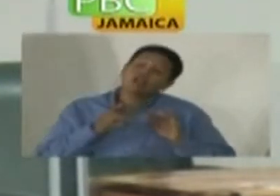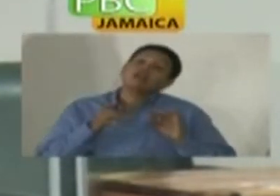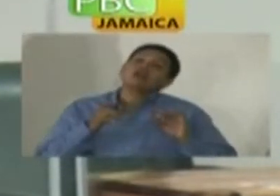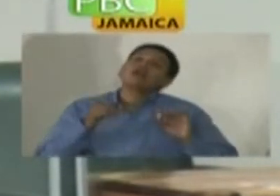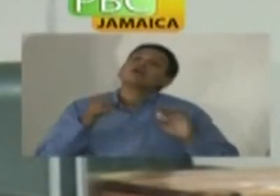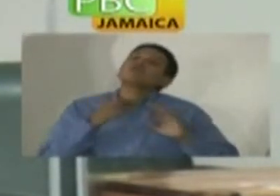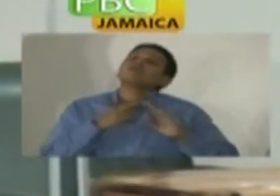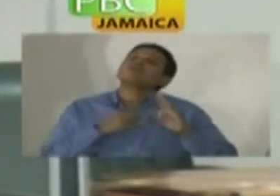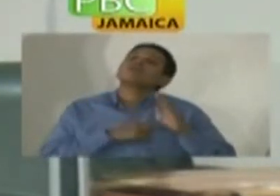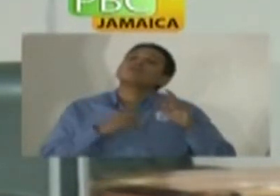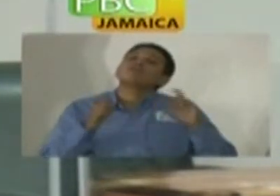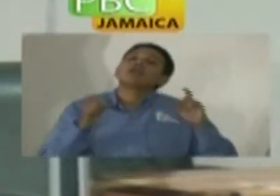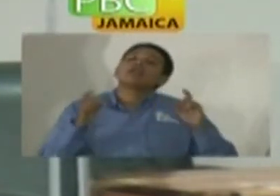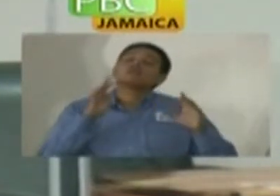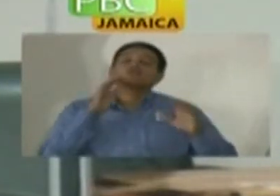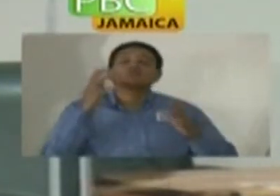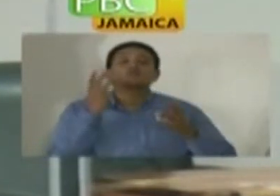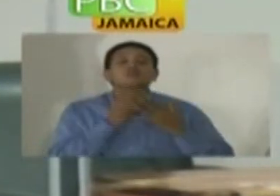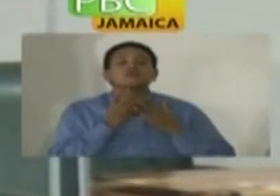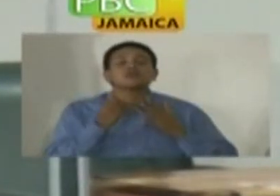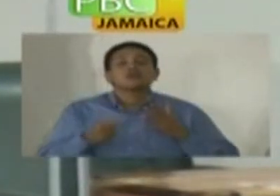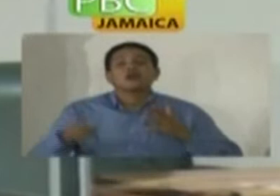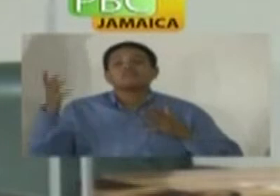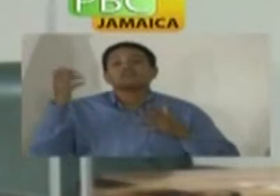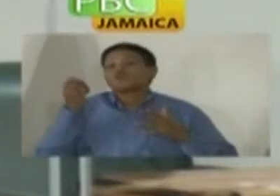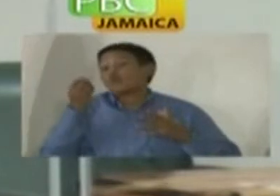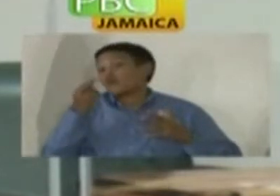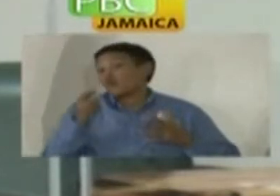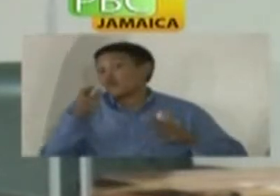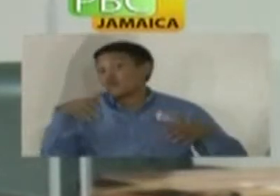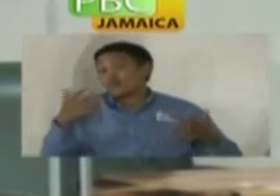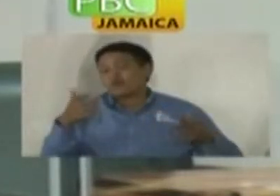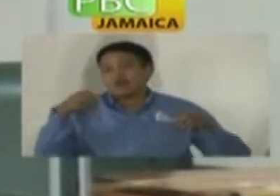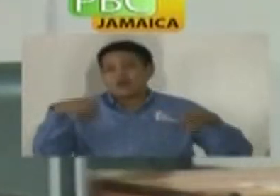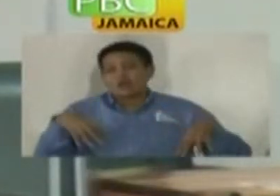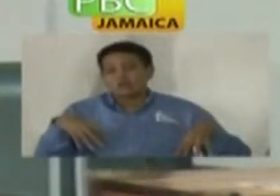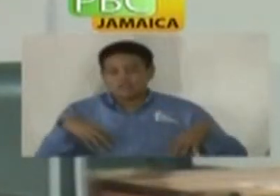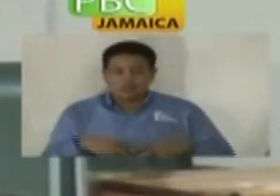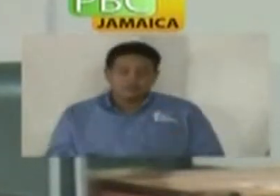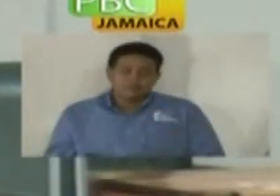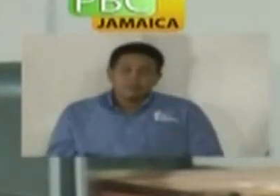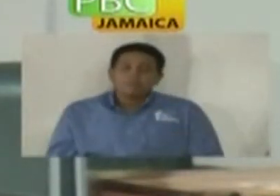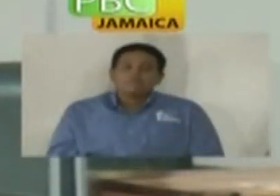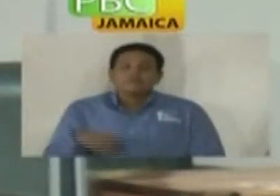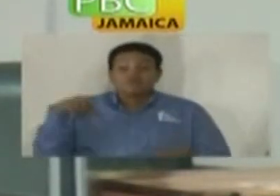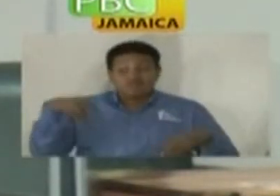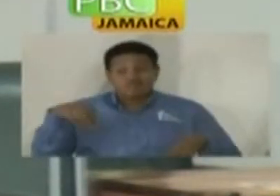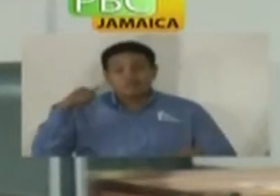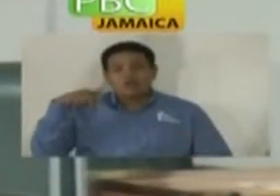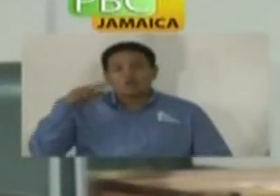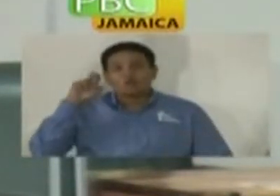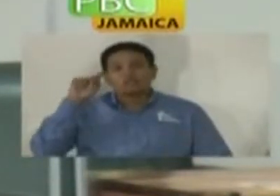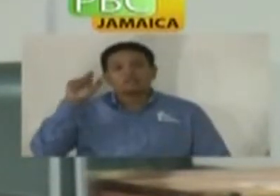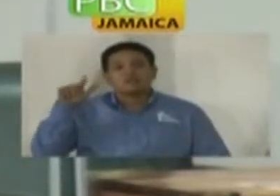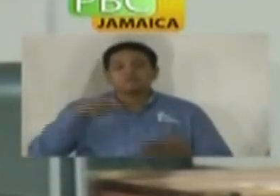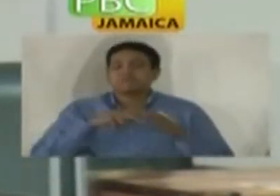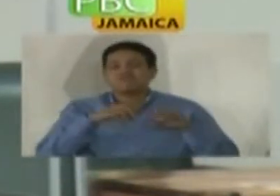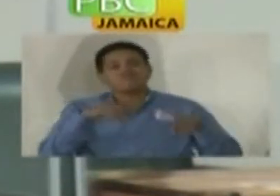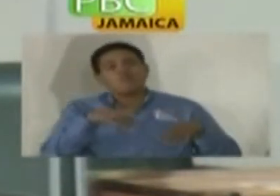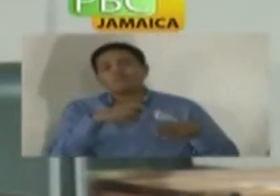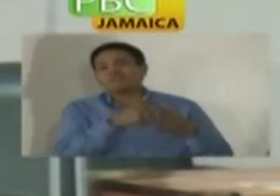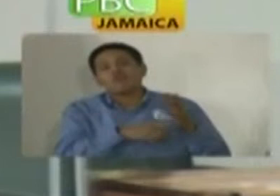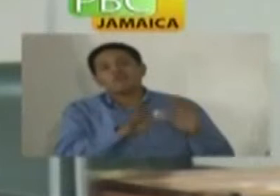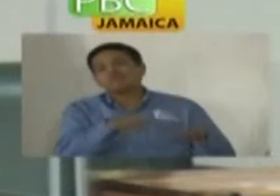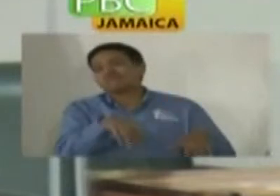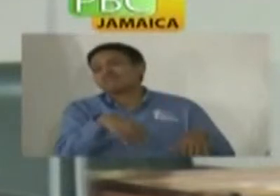to the conviction or acquittal. In other words, that's a Charter of